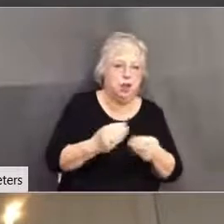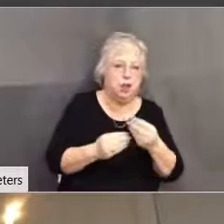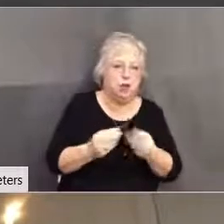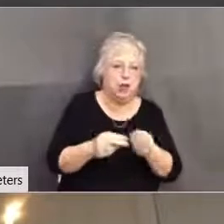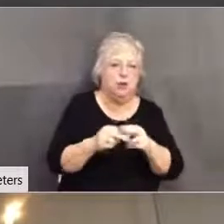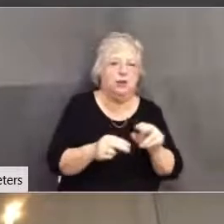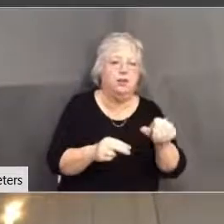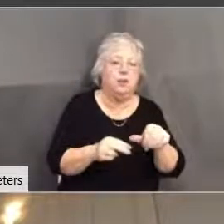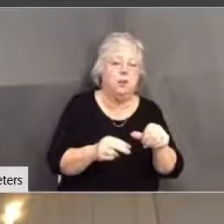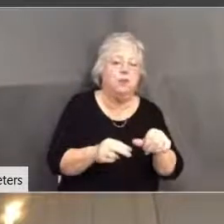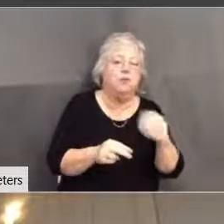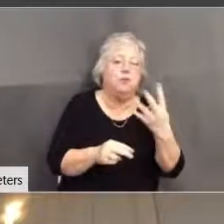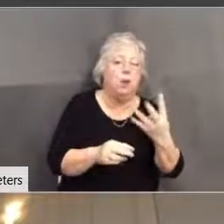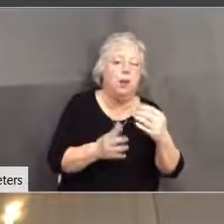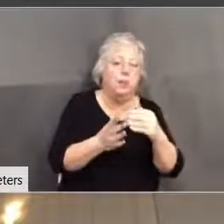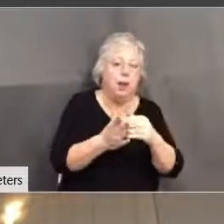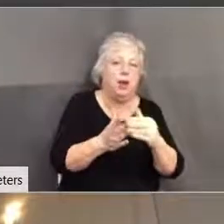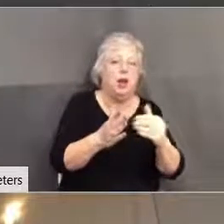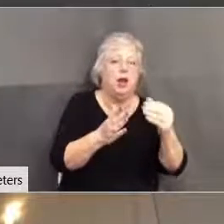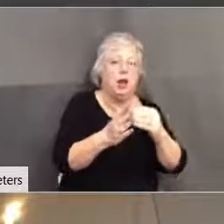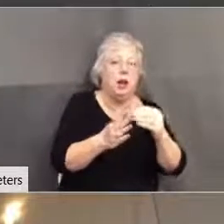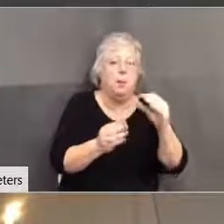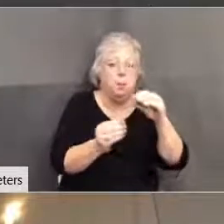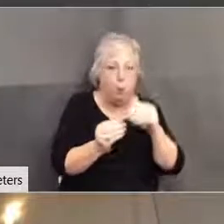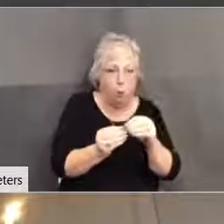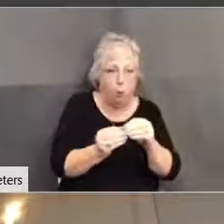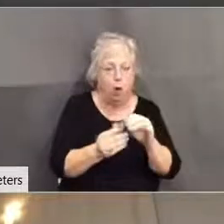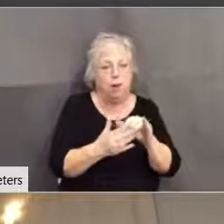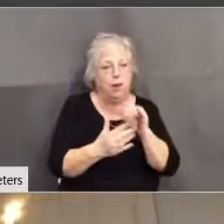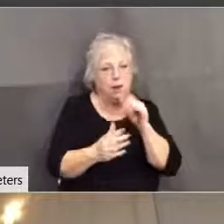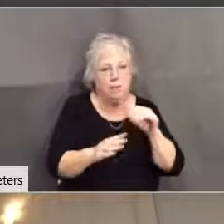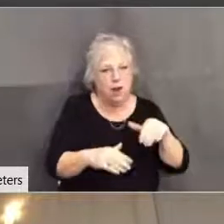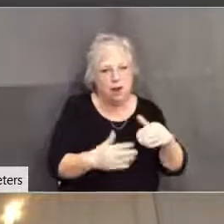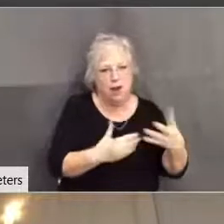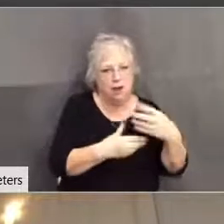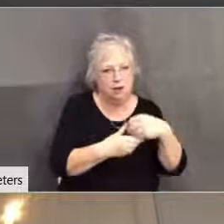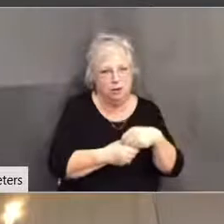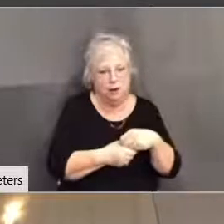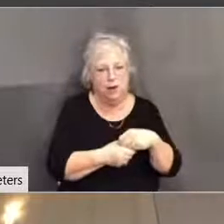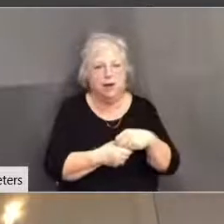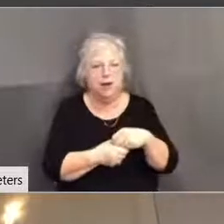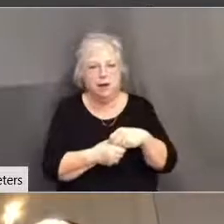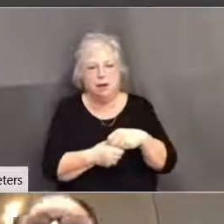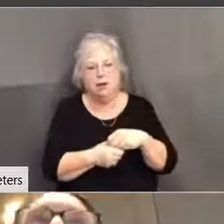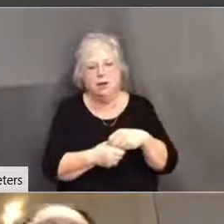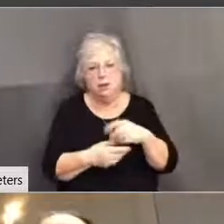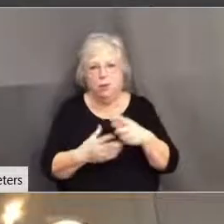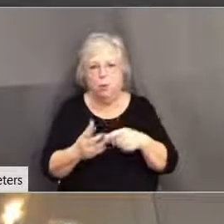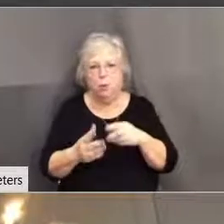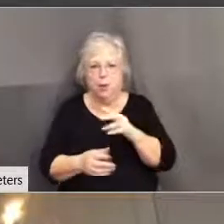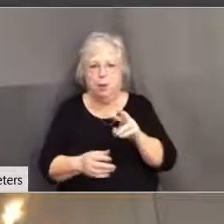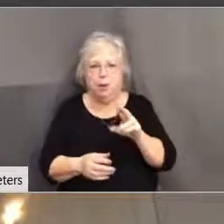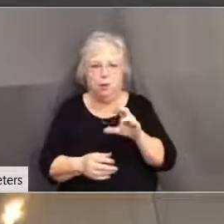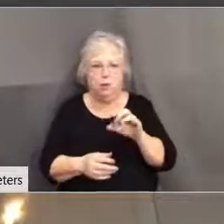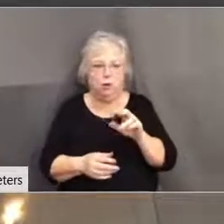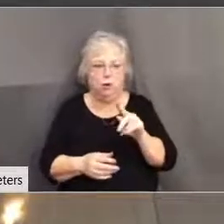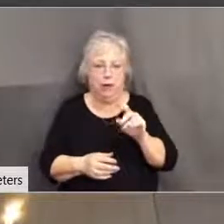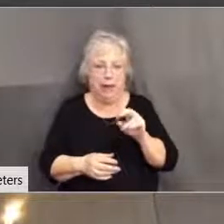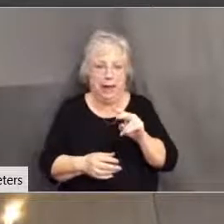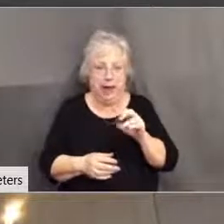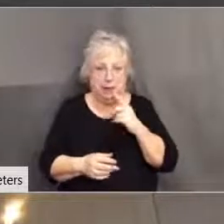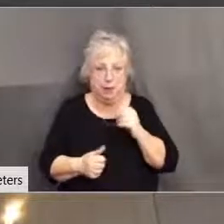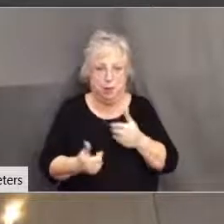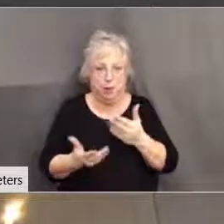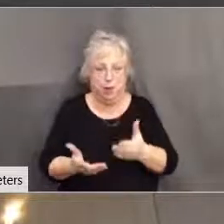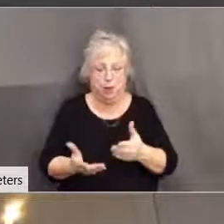necessarily factoring in. And when you take into account what Mr. Kane is proposing, it's still, even